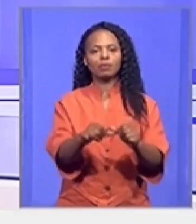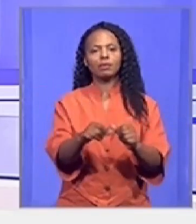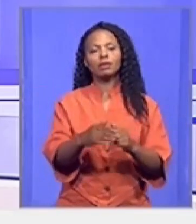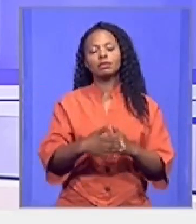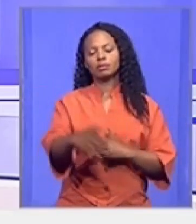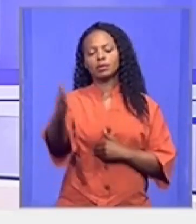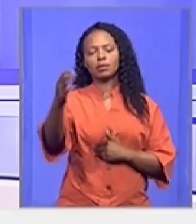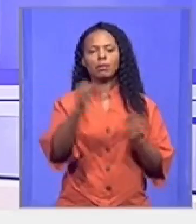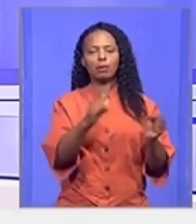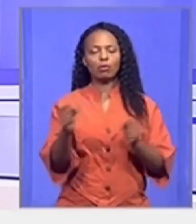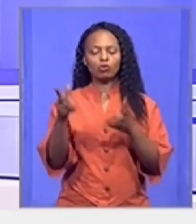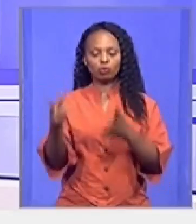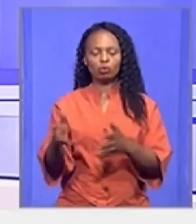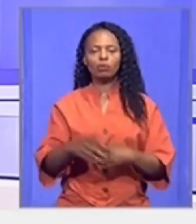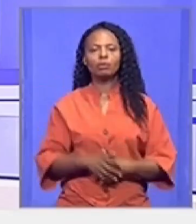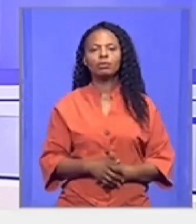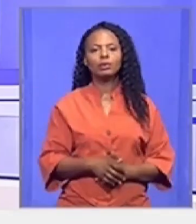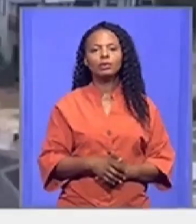tlang.